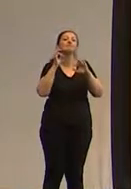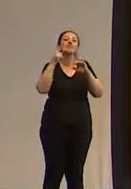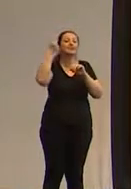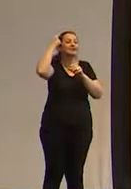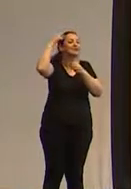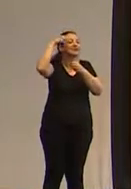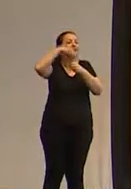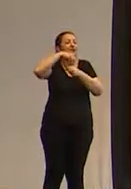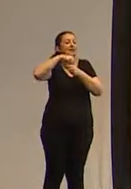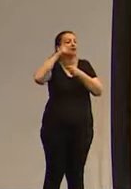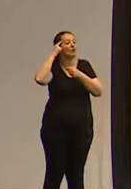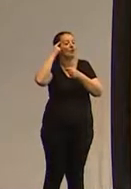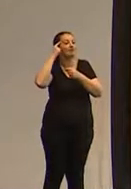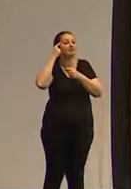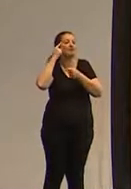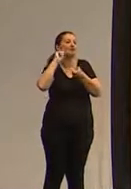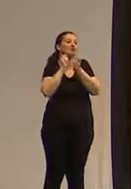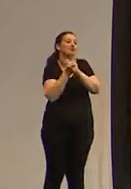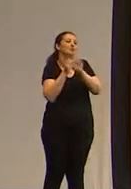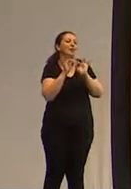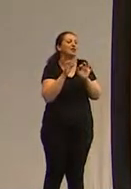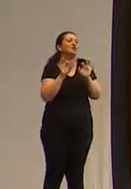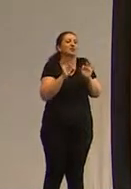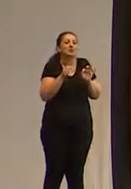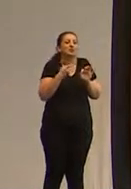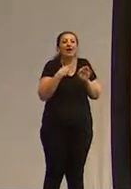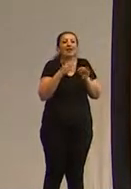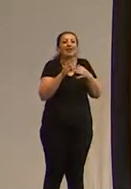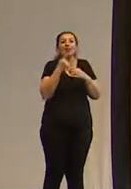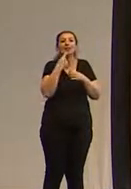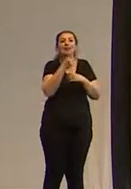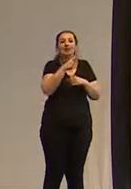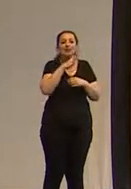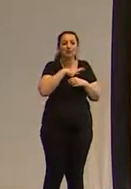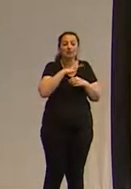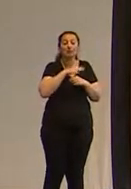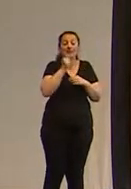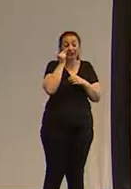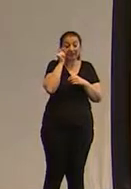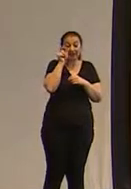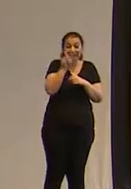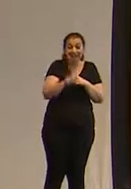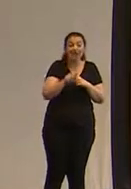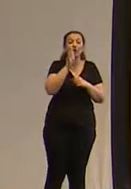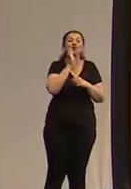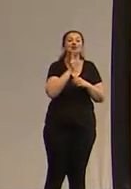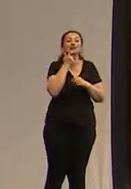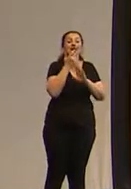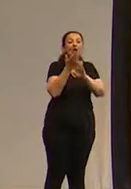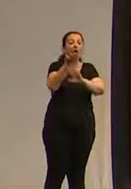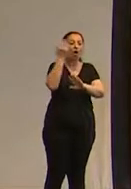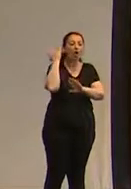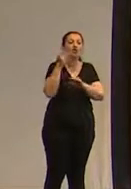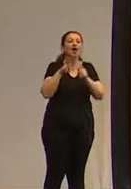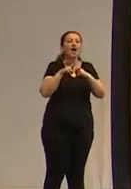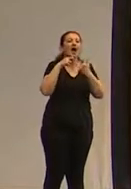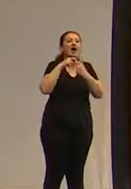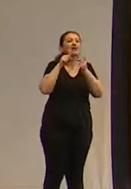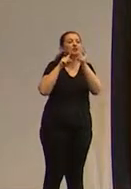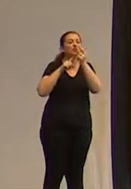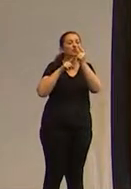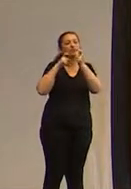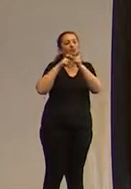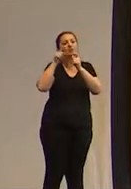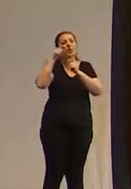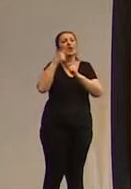so our scientific methodology has started to change what does that mean 400 before 400 years before